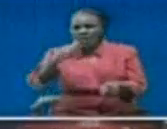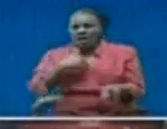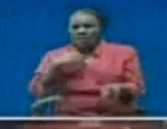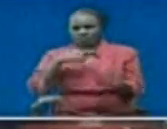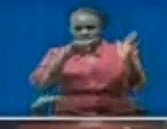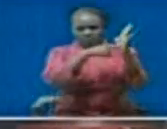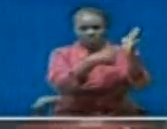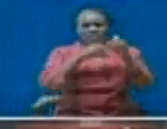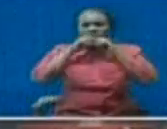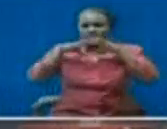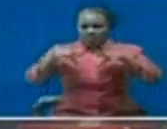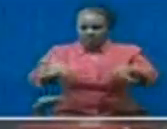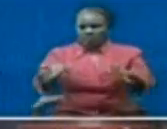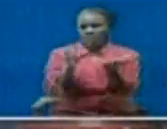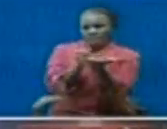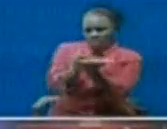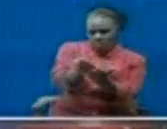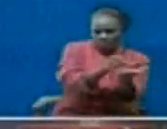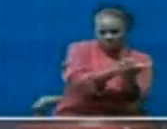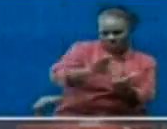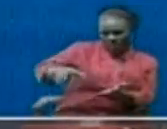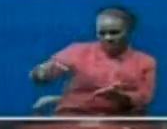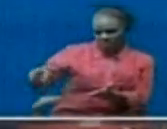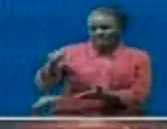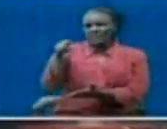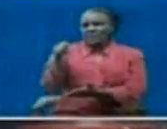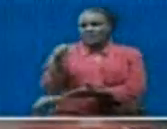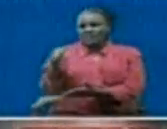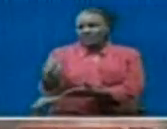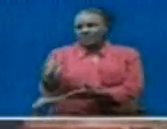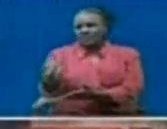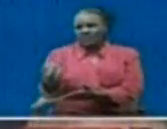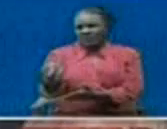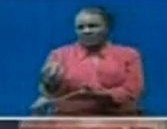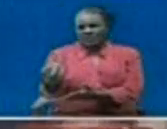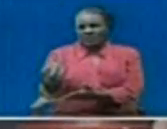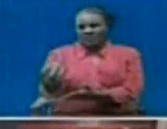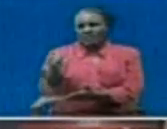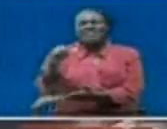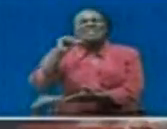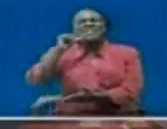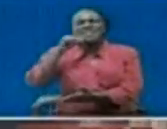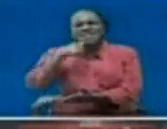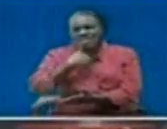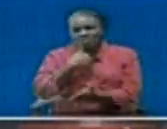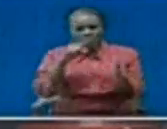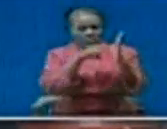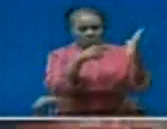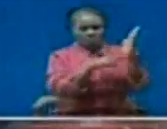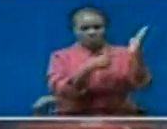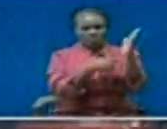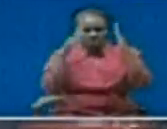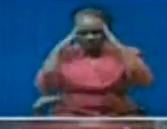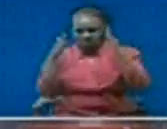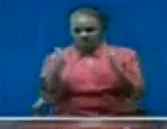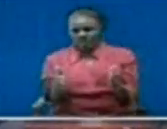of devolving money to the regions, that then becomes a completely set. It brings in a completely new set of focus. Mm.